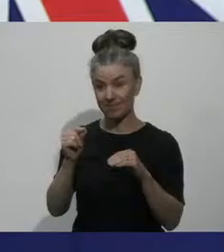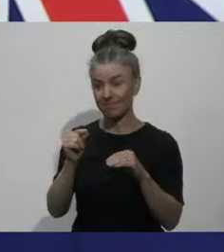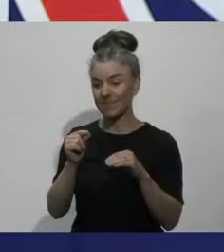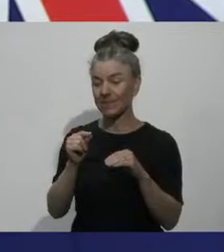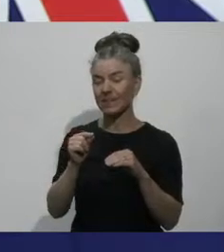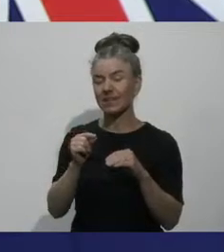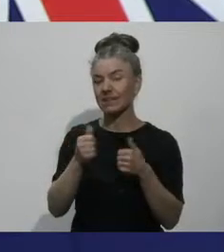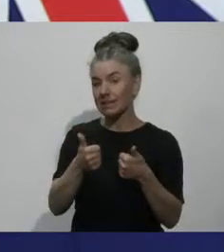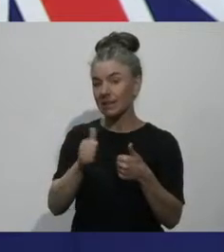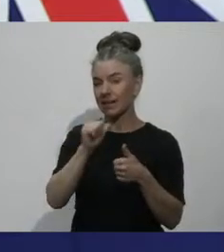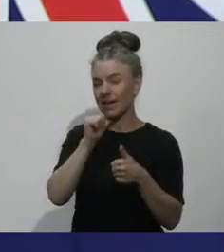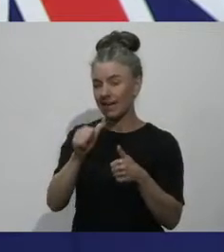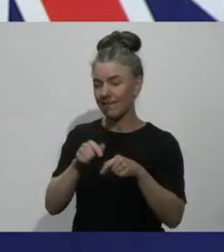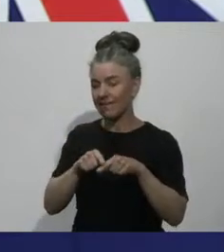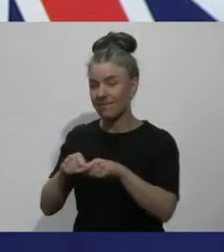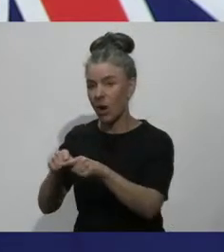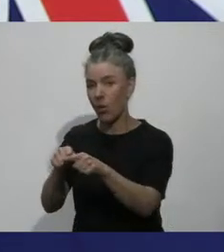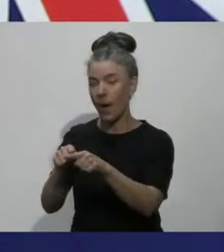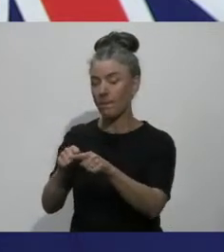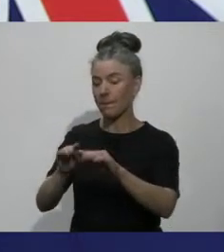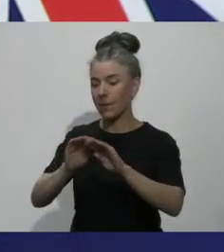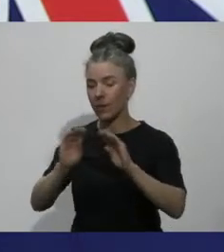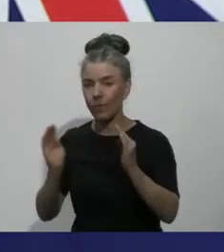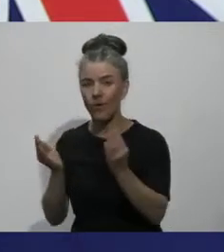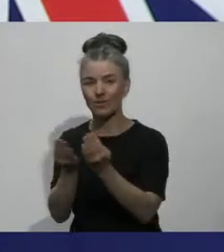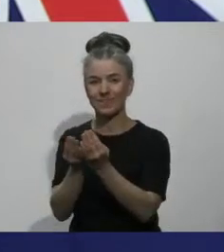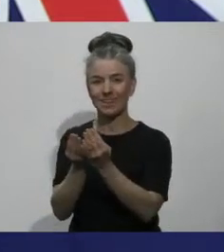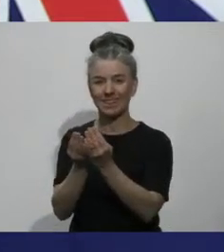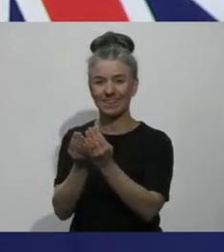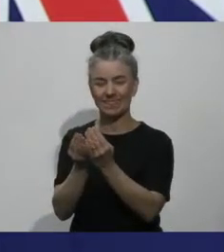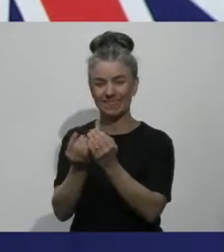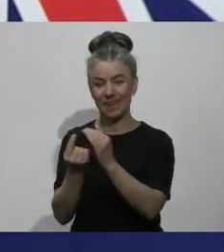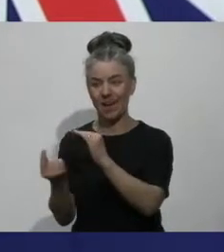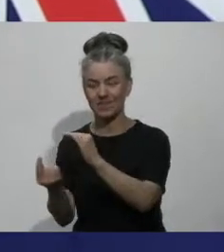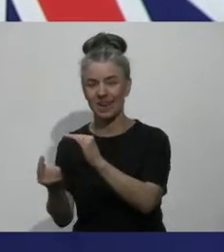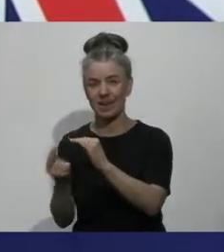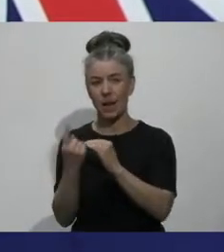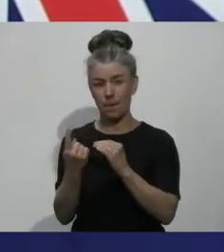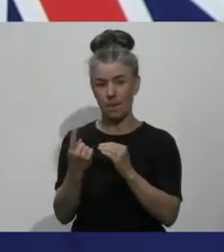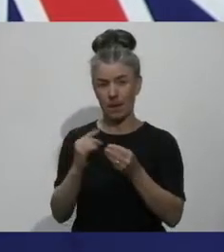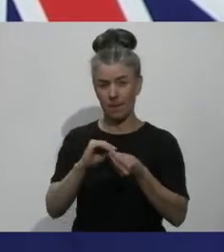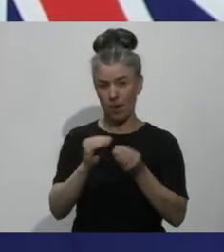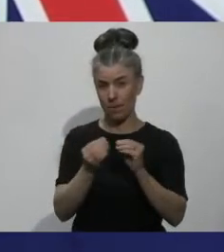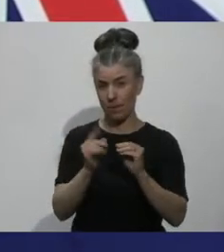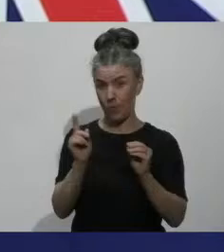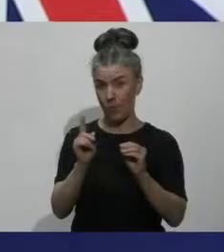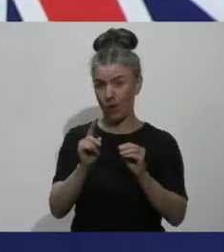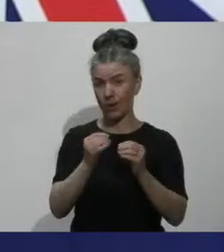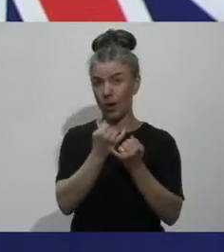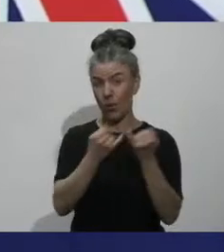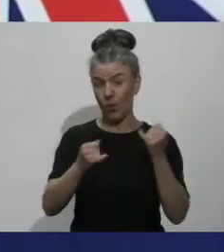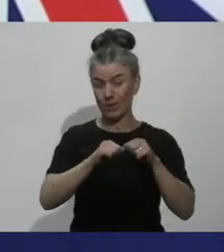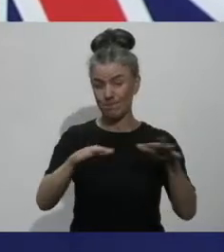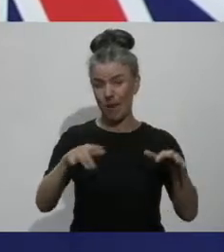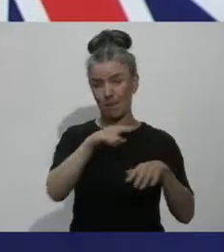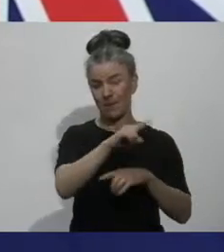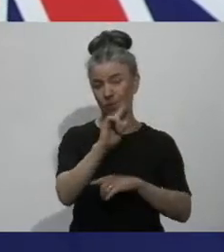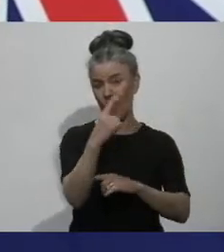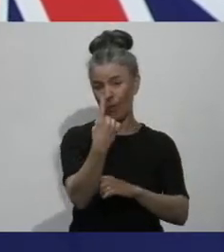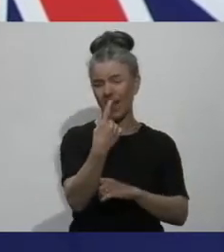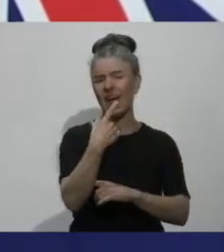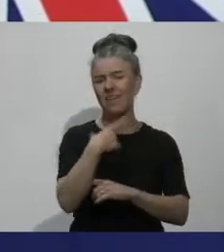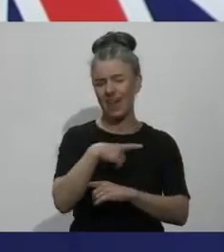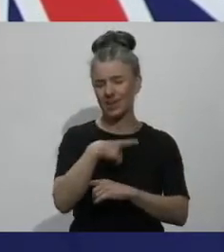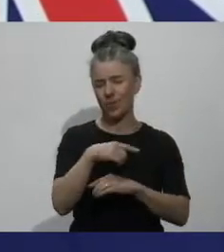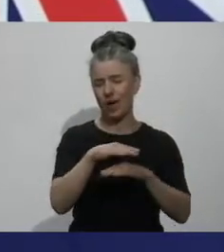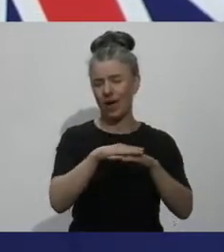contact tracing, isolation and quarantine system. The issue is we have a larger outbreak in the city of Auckland, which is why we